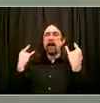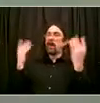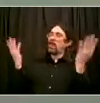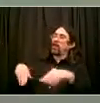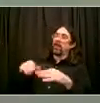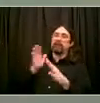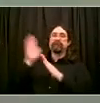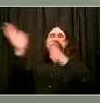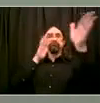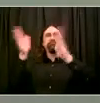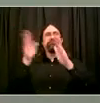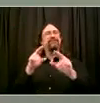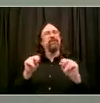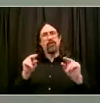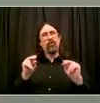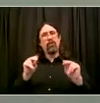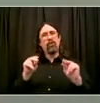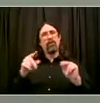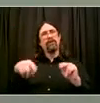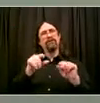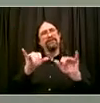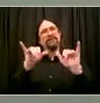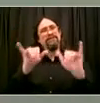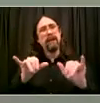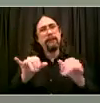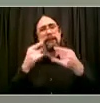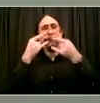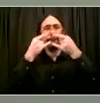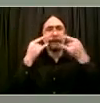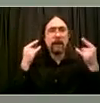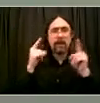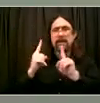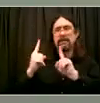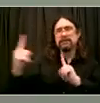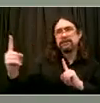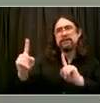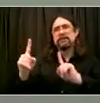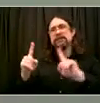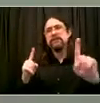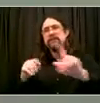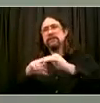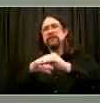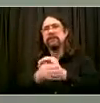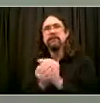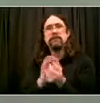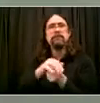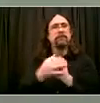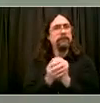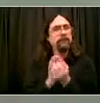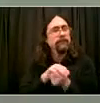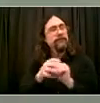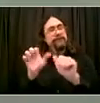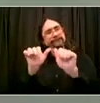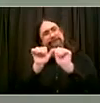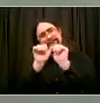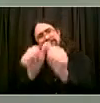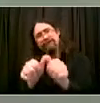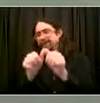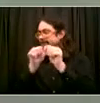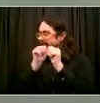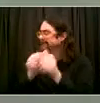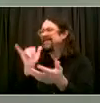strain, are still the highest, and this vaccine is incredibly effective across the board, particularly at preventing hospitalization and death. So